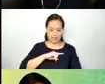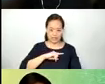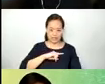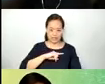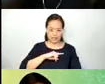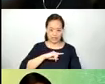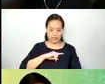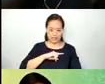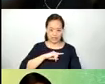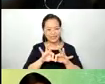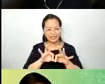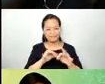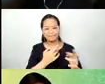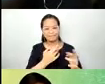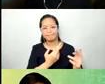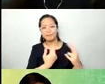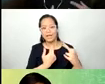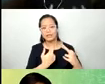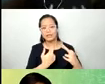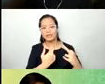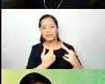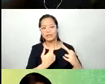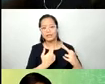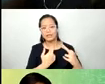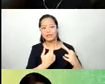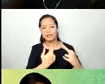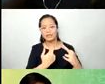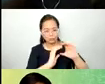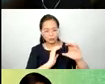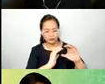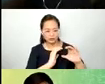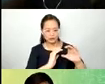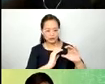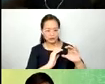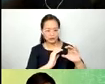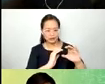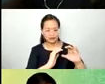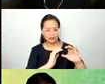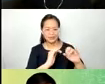important. It's the last in the list, but it's definitely not the least.